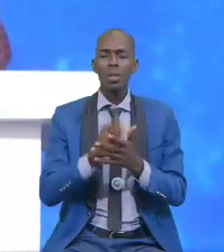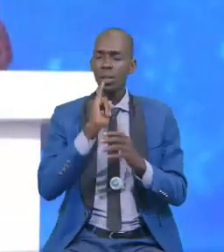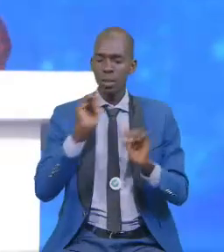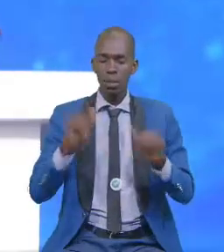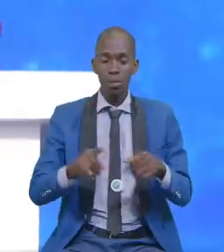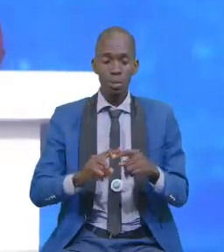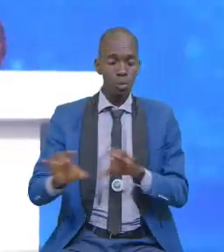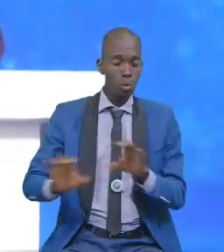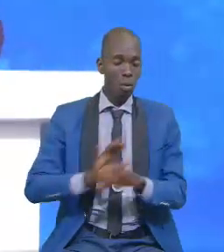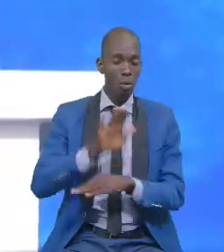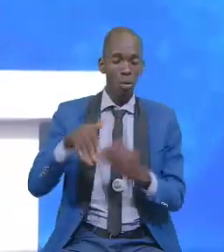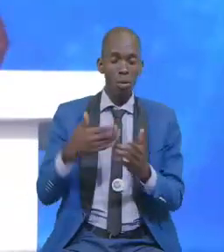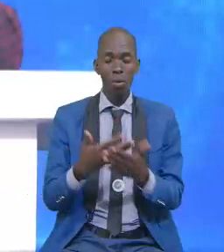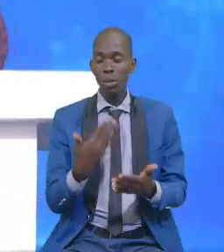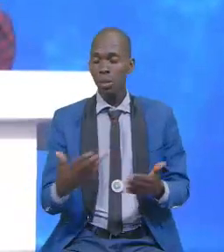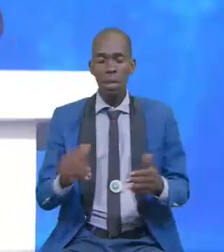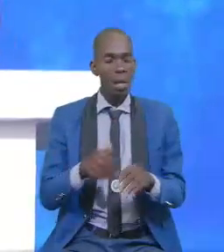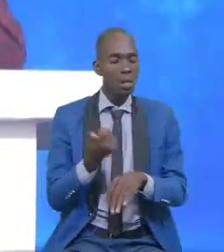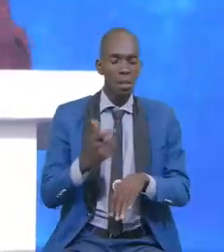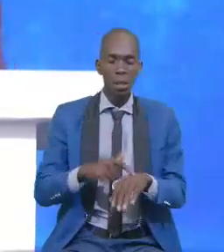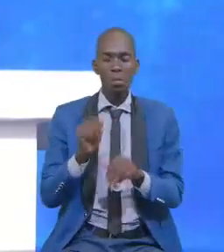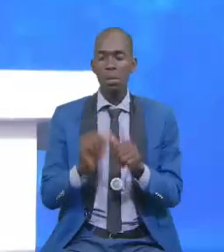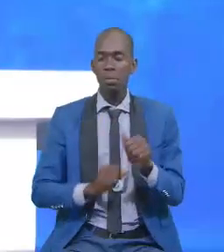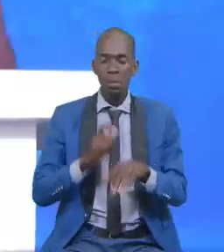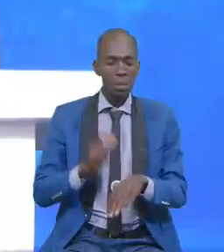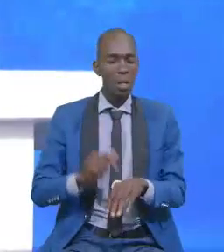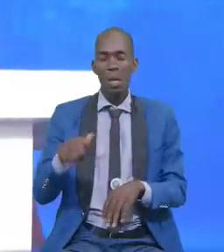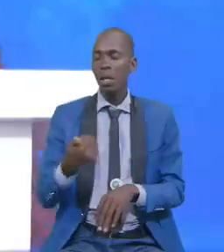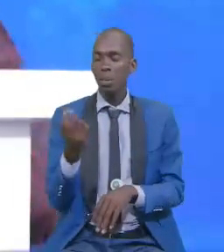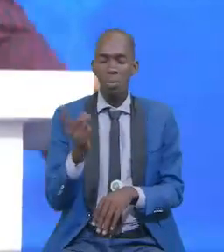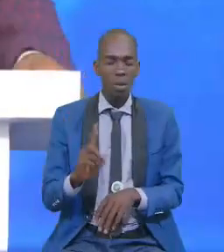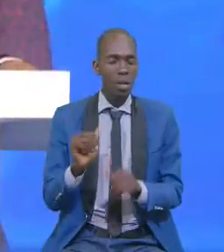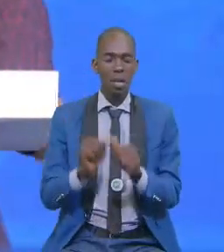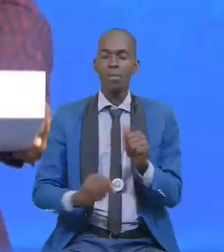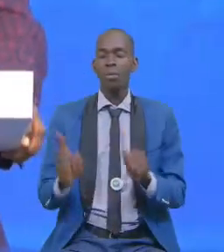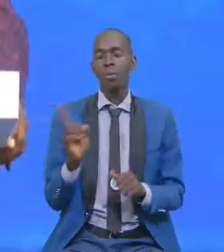all things, anytime, every time, anywhere, everywhere.